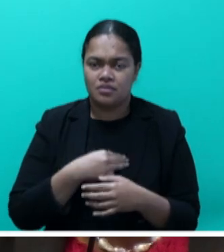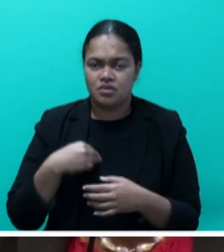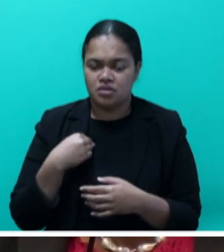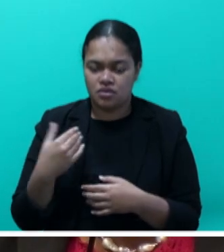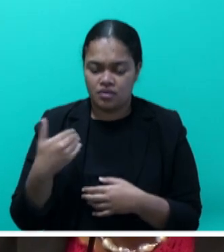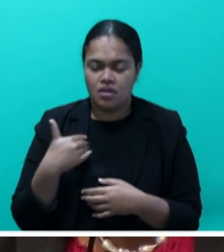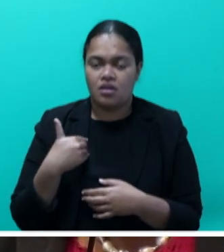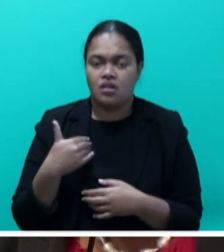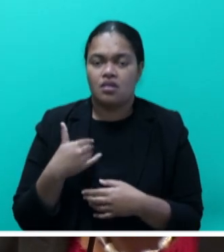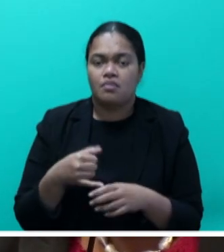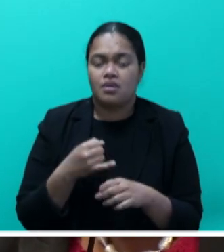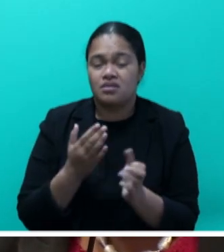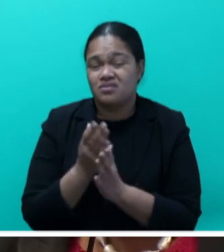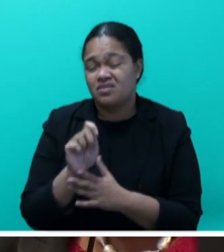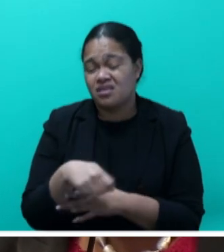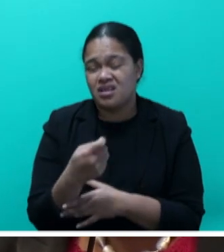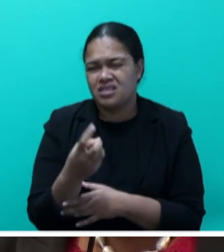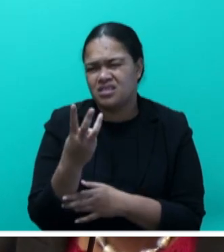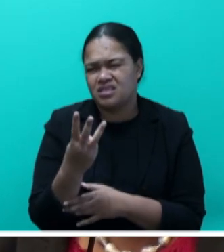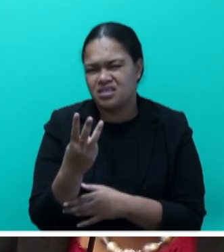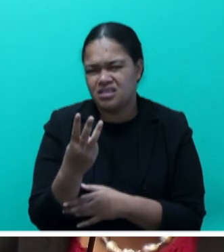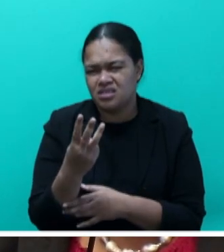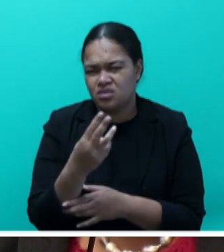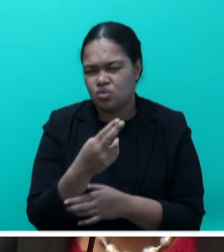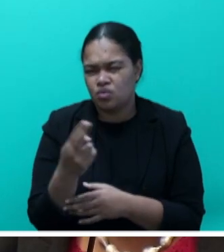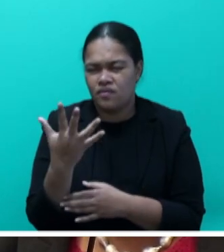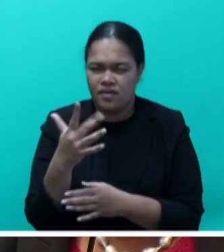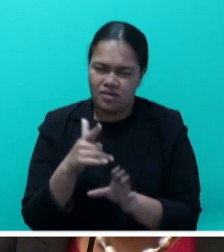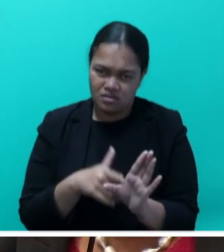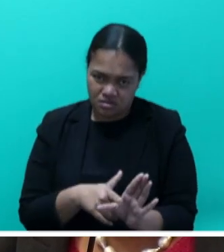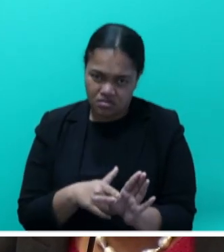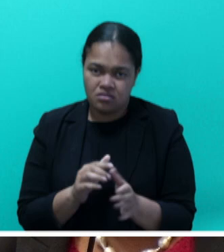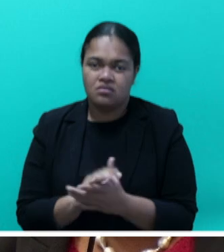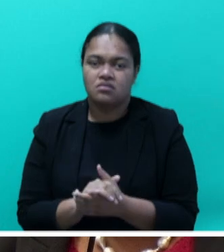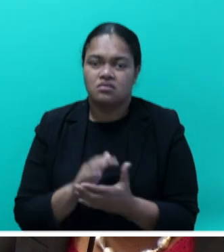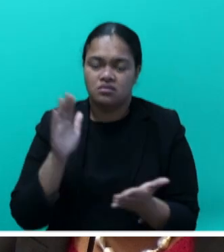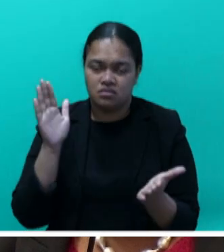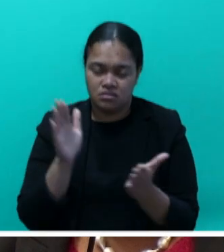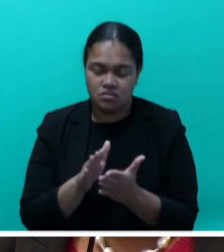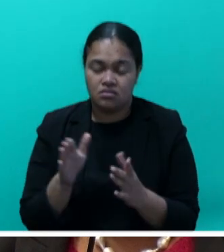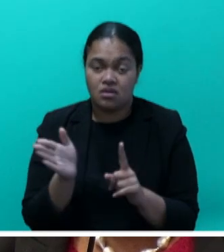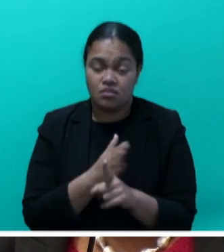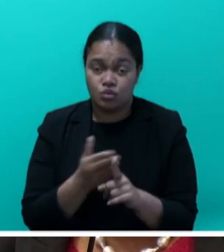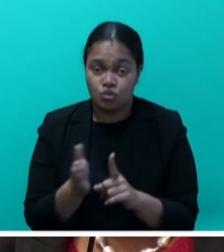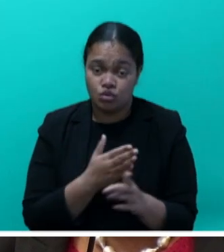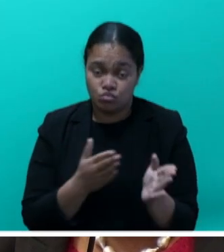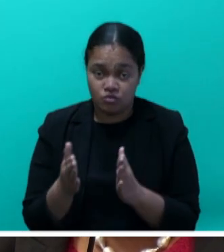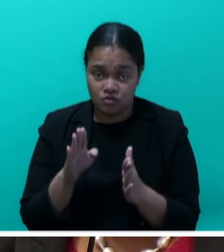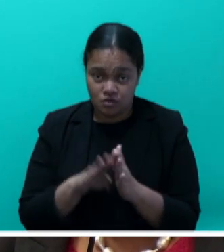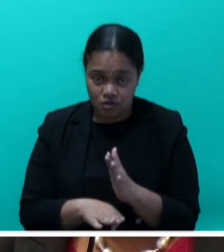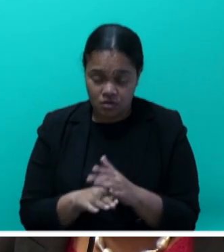in the next 3 to 5 years. The aims of this pillar are to reduce substance abuse morbidity